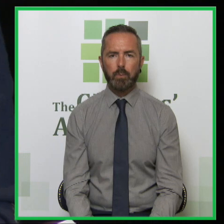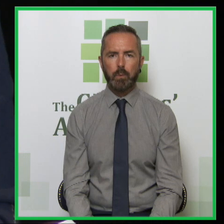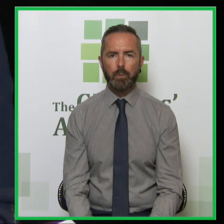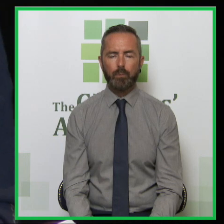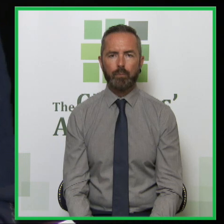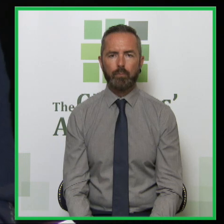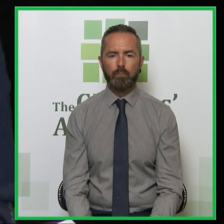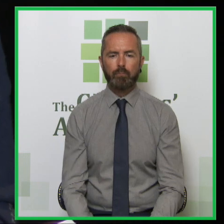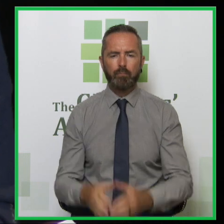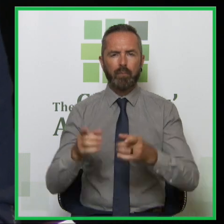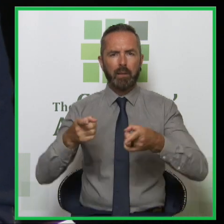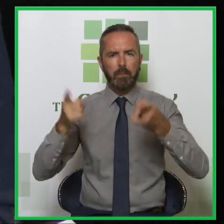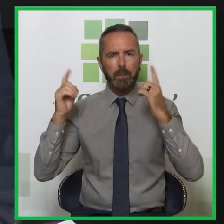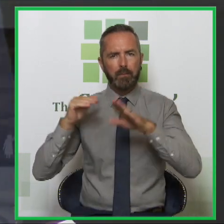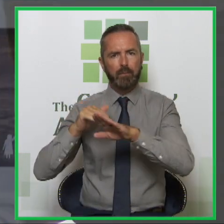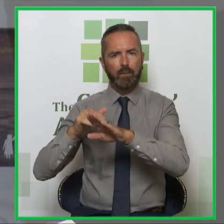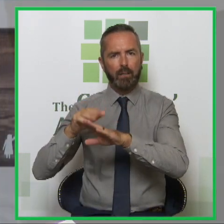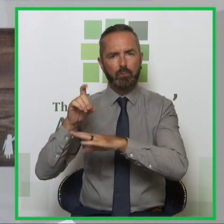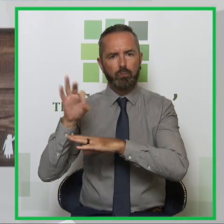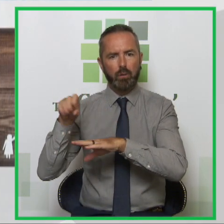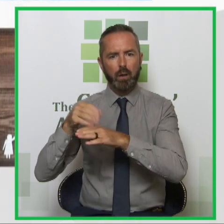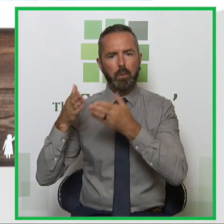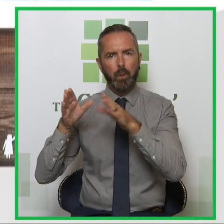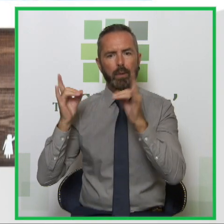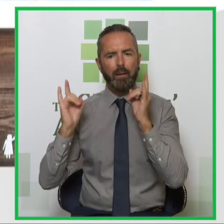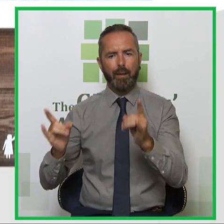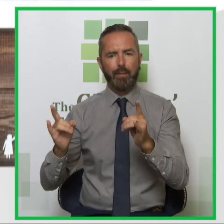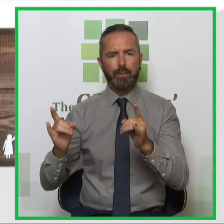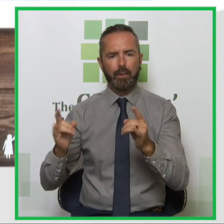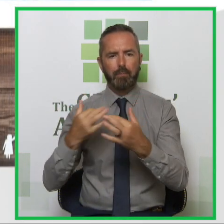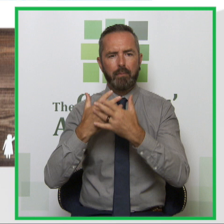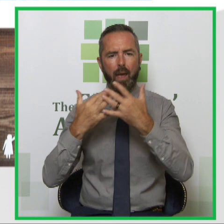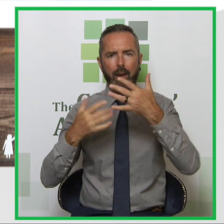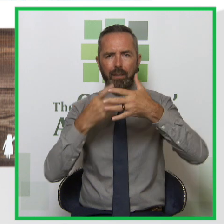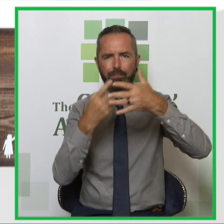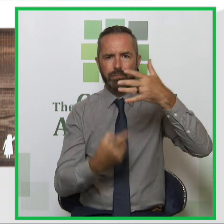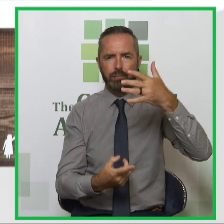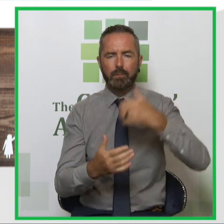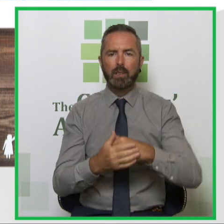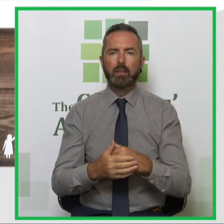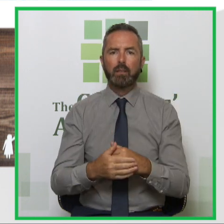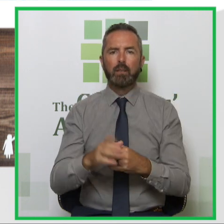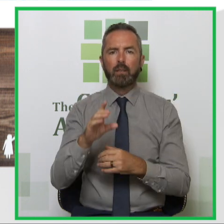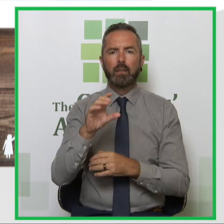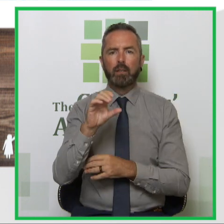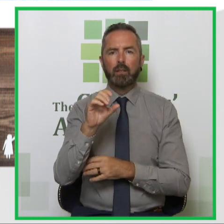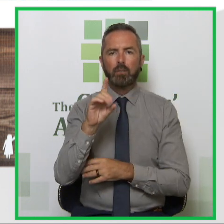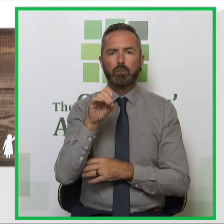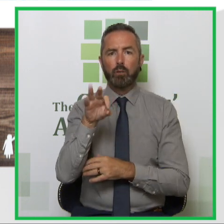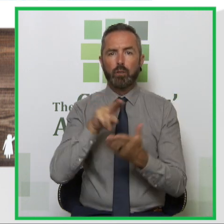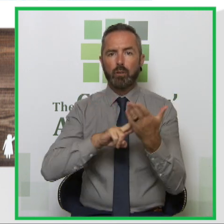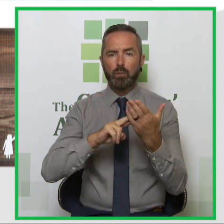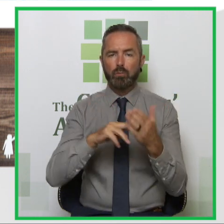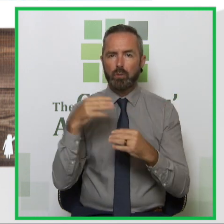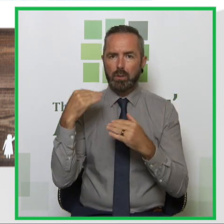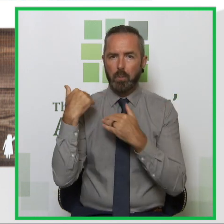The harmful impacts of drugs on public health are many. Substance use is responsible for a considerable number of